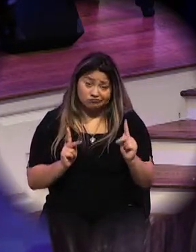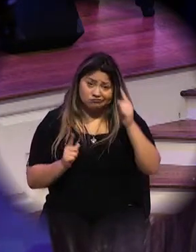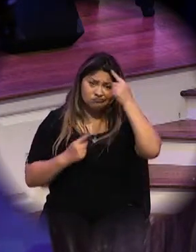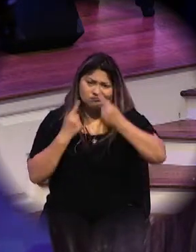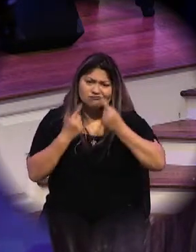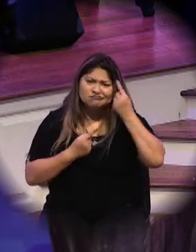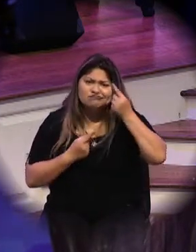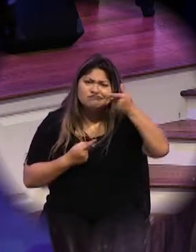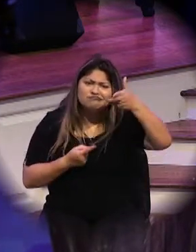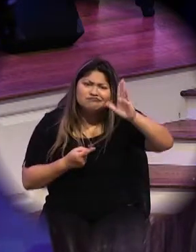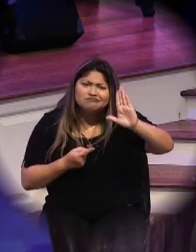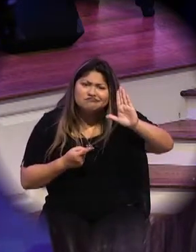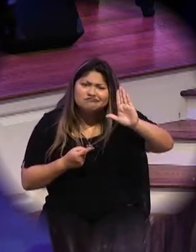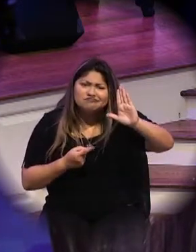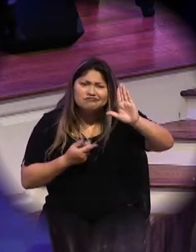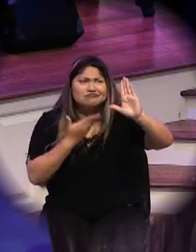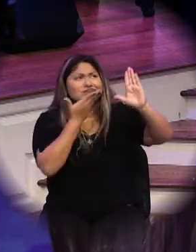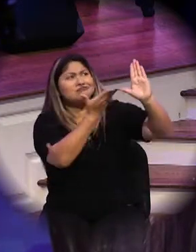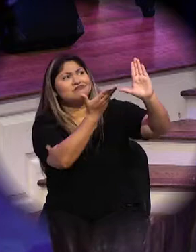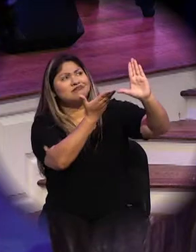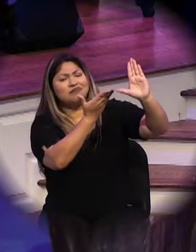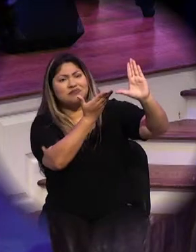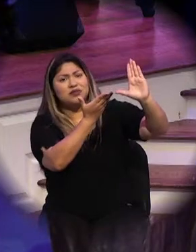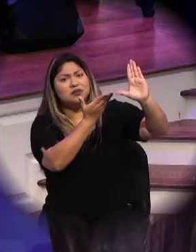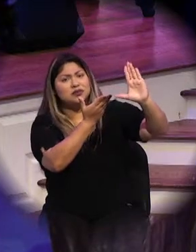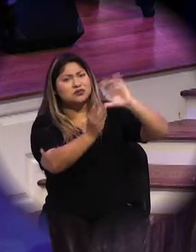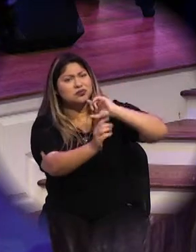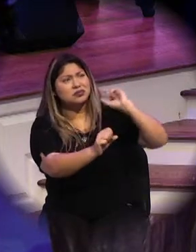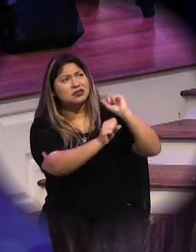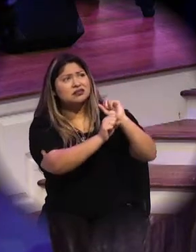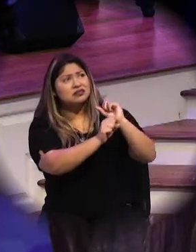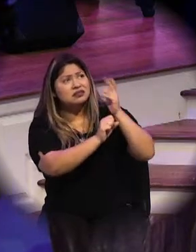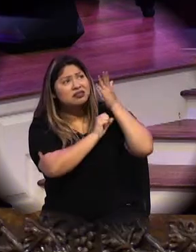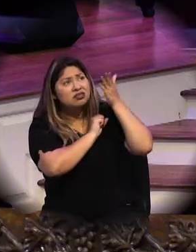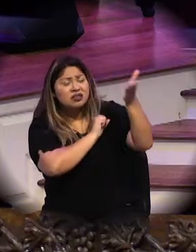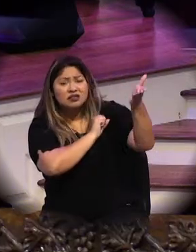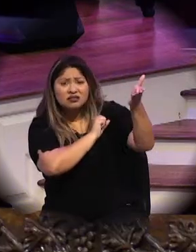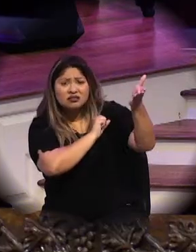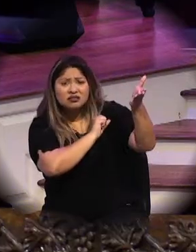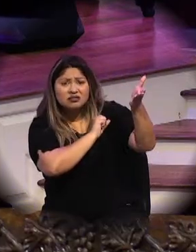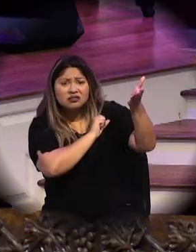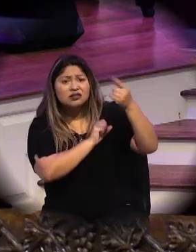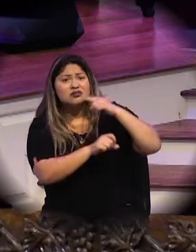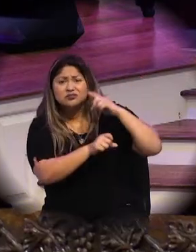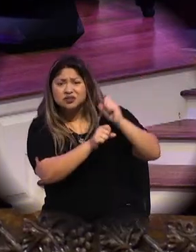and if there is a God, whether or not he is for us. We talked a few weeks